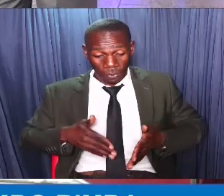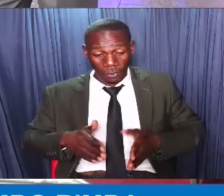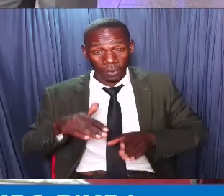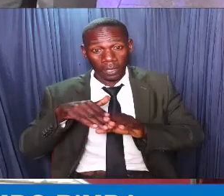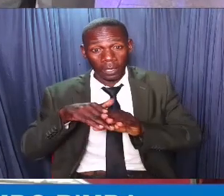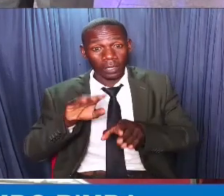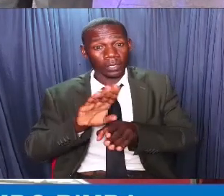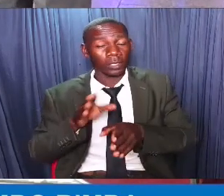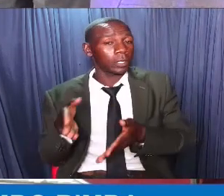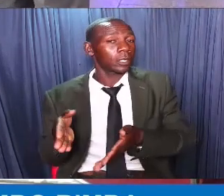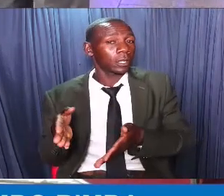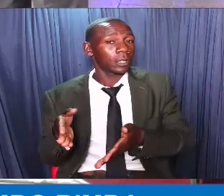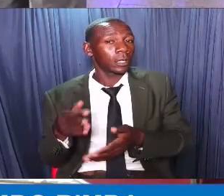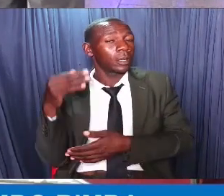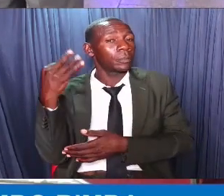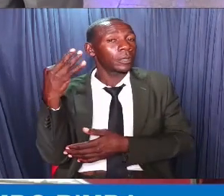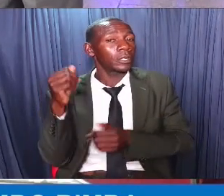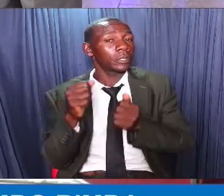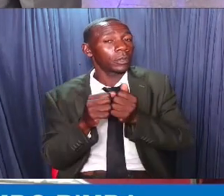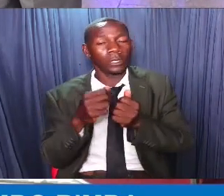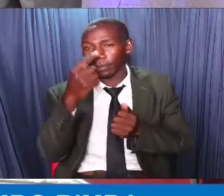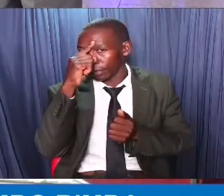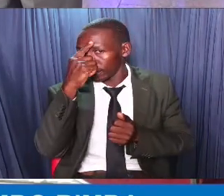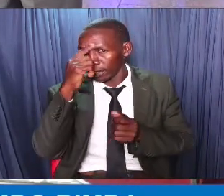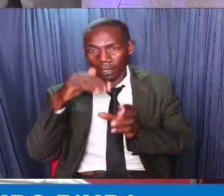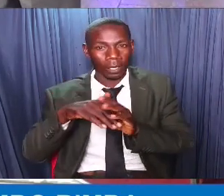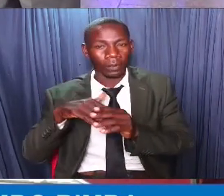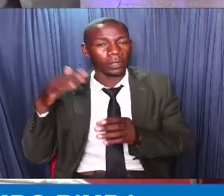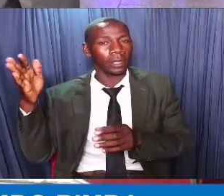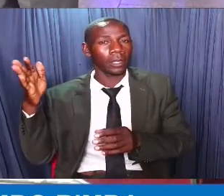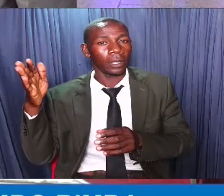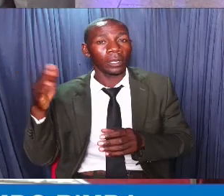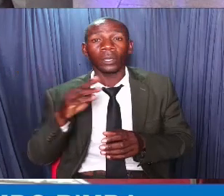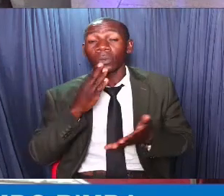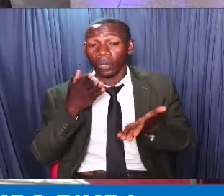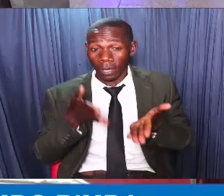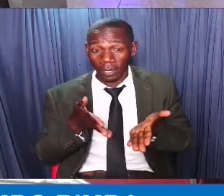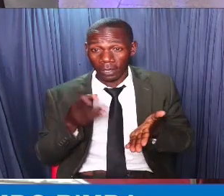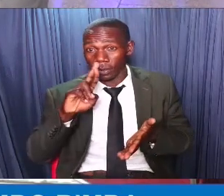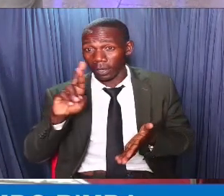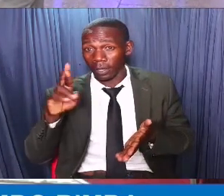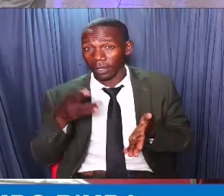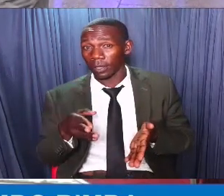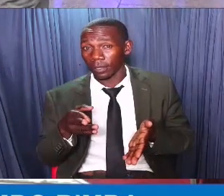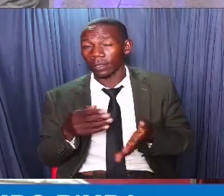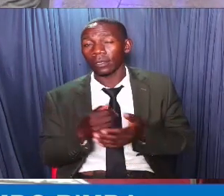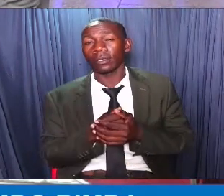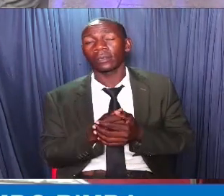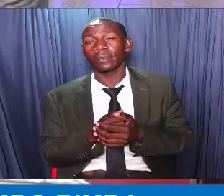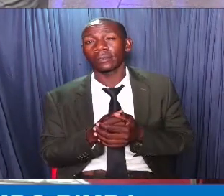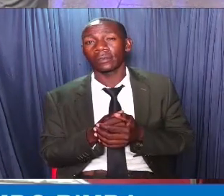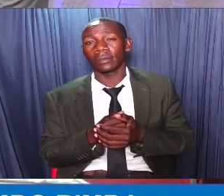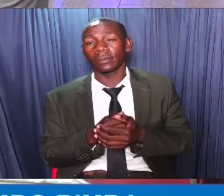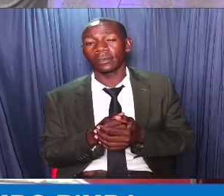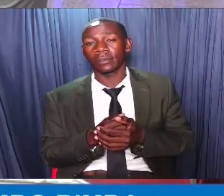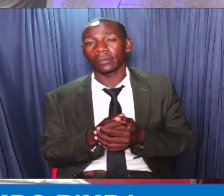That is a child born right here. Lakini anahubiriwa na Wahindi. But preached to by the Indians. Ndio ninyi mko hapa hapa. That's why you are right here.